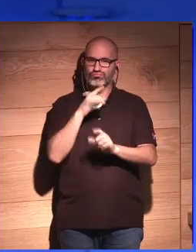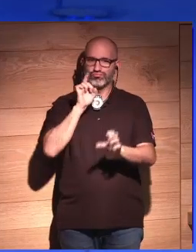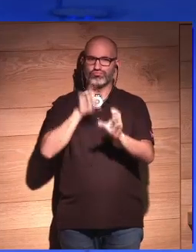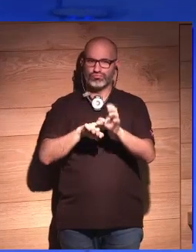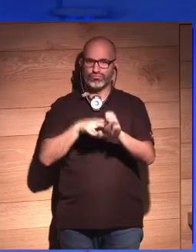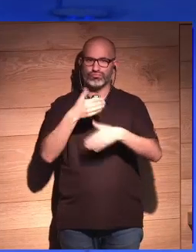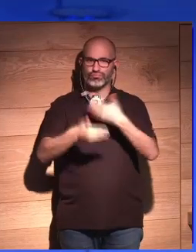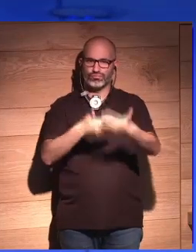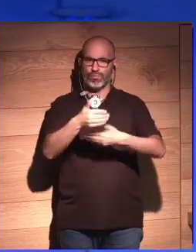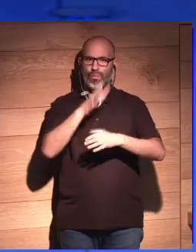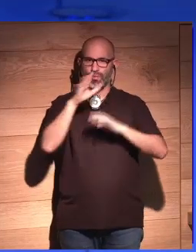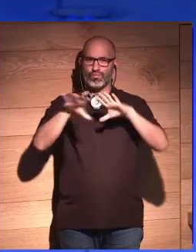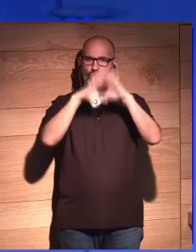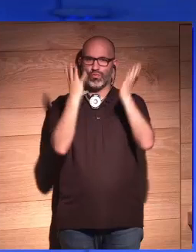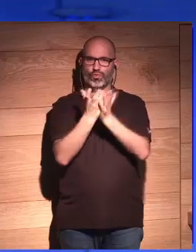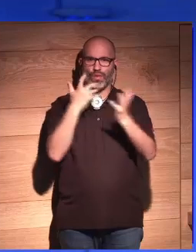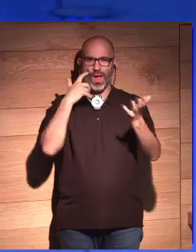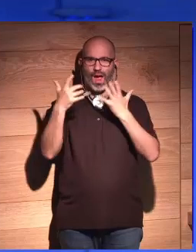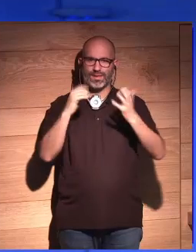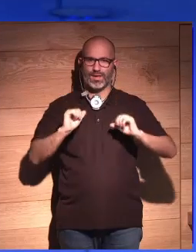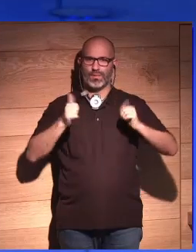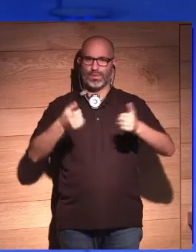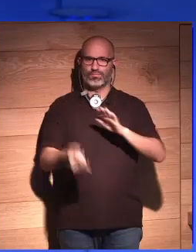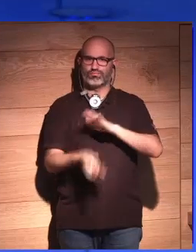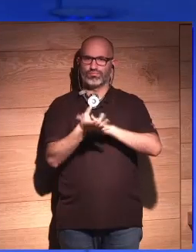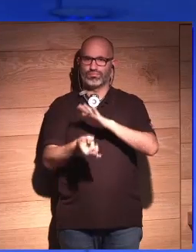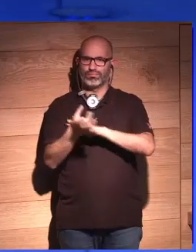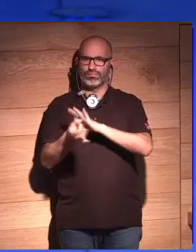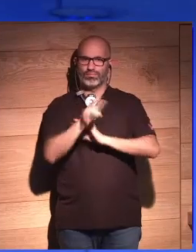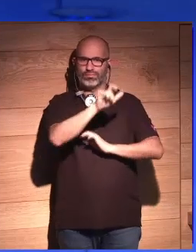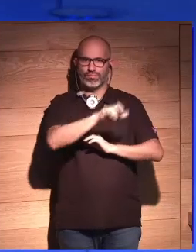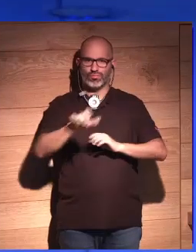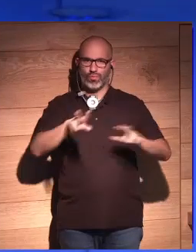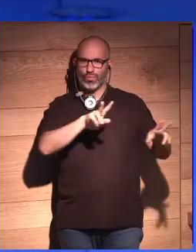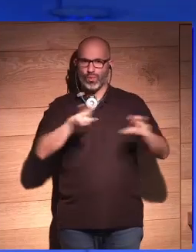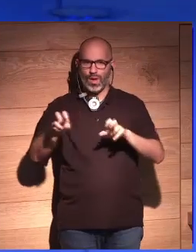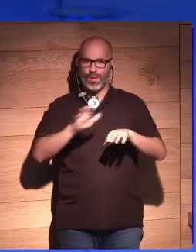were ready for their close-up, like Miranda July, Isaac Julian, John Mabry,